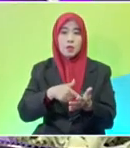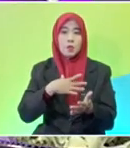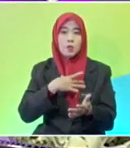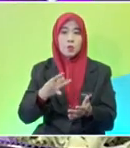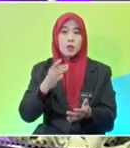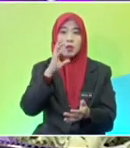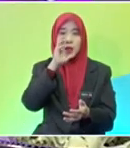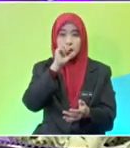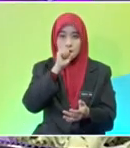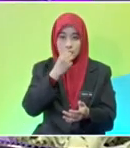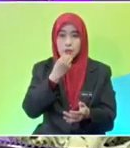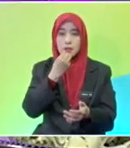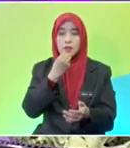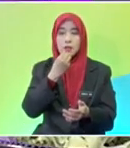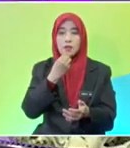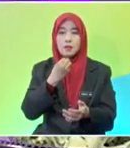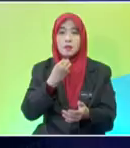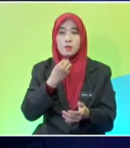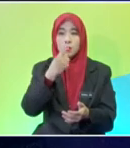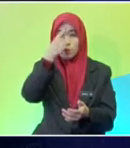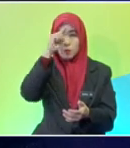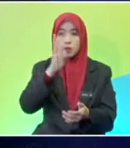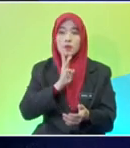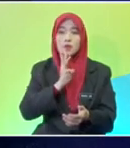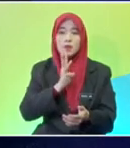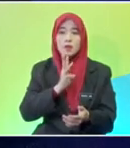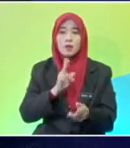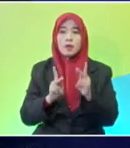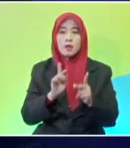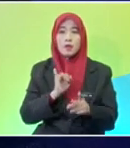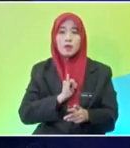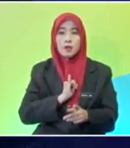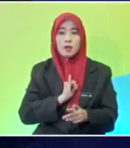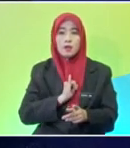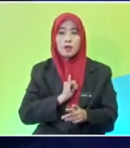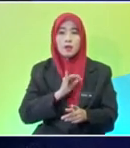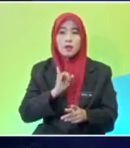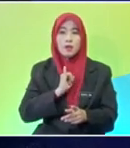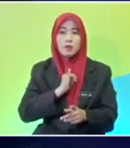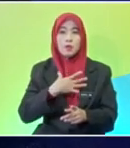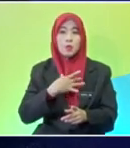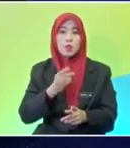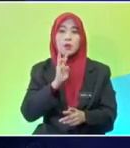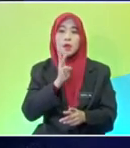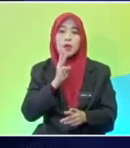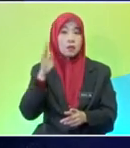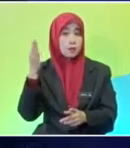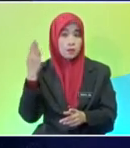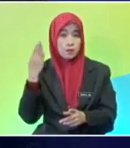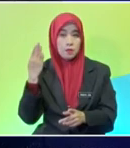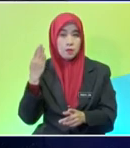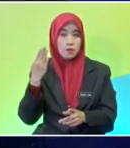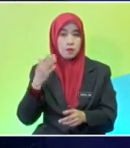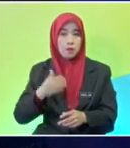yummy. Okay, good. Mm. Okay, actually, if I prefer plain water. Oh, you the do? The best drinks